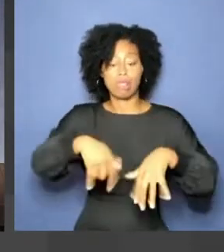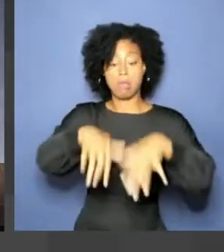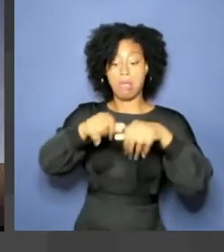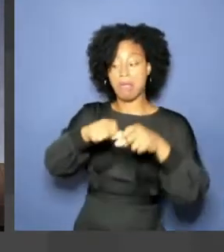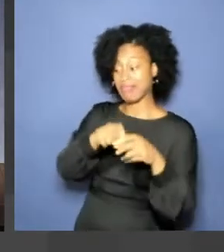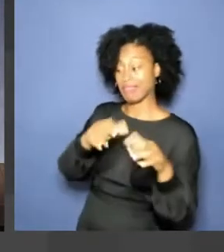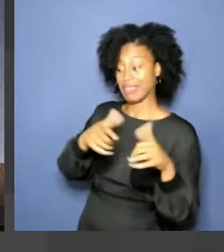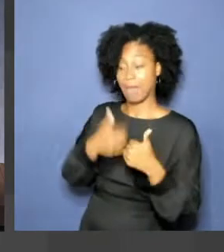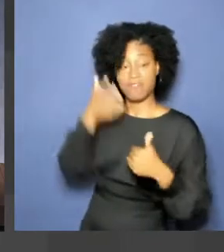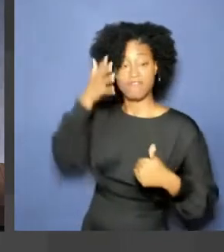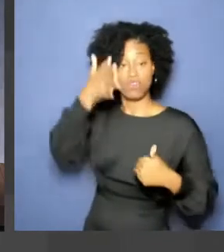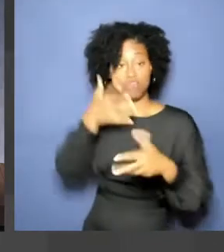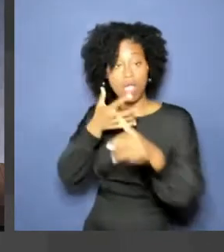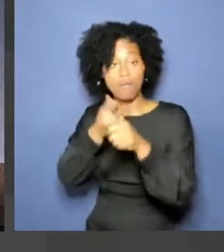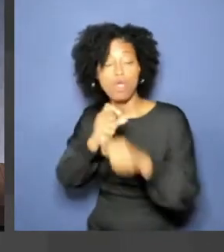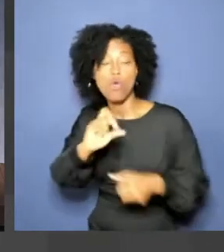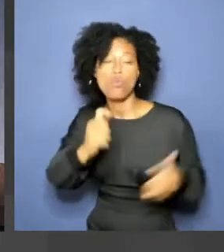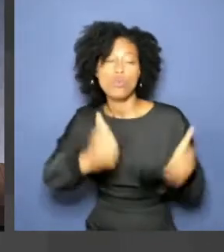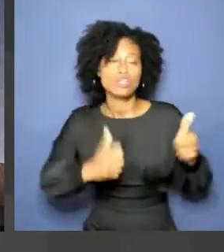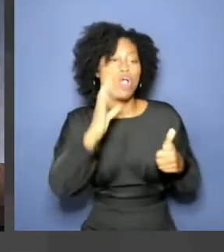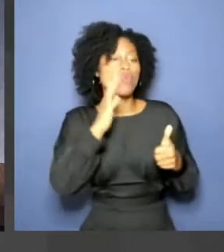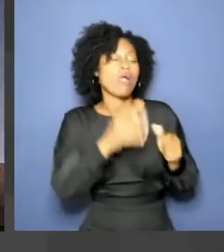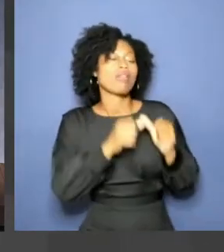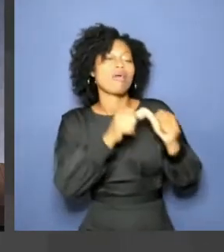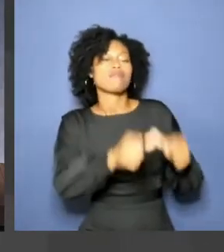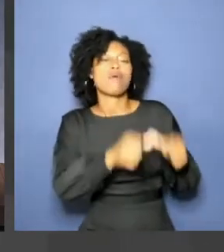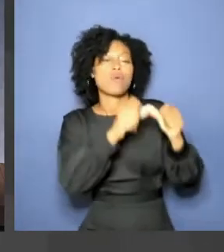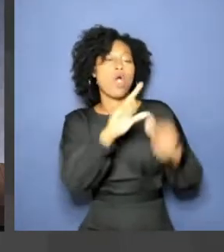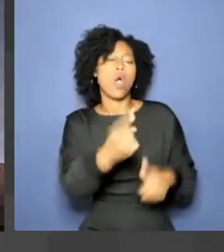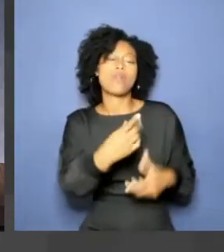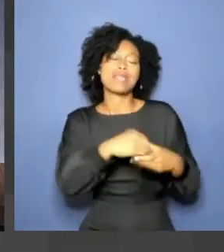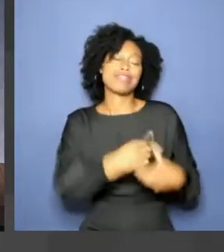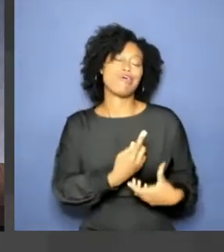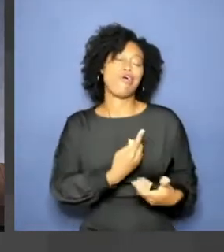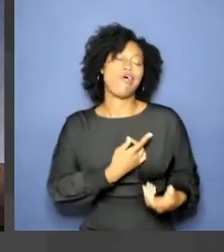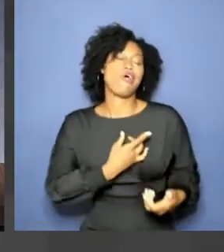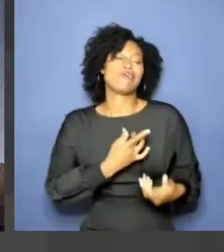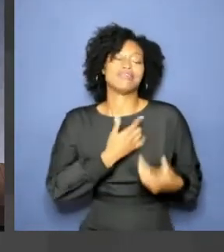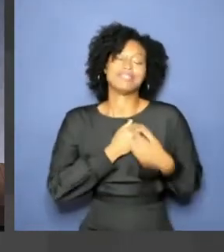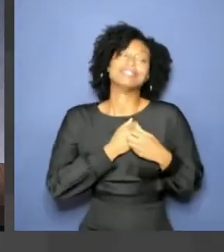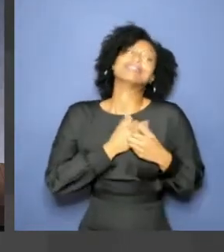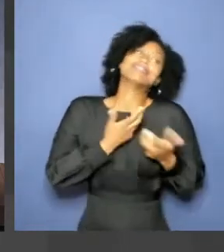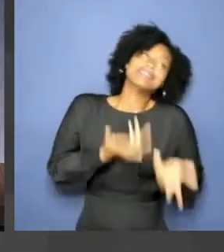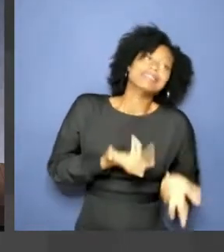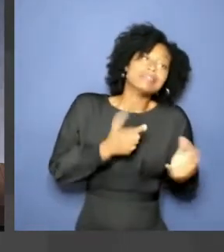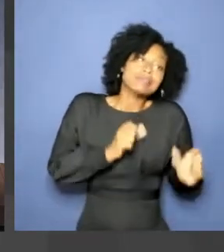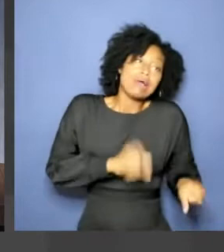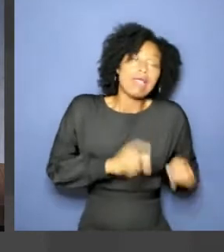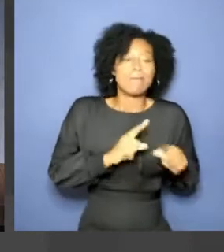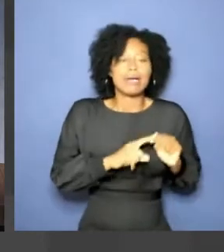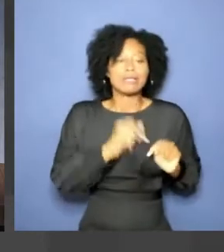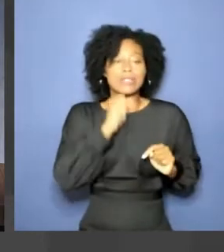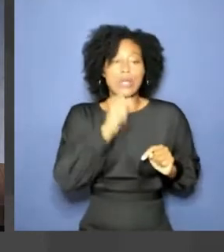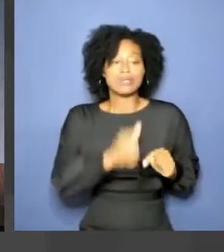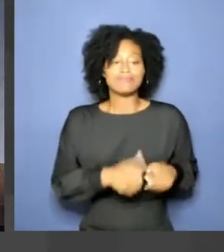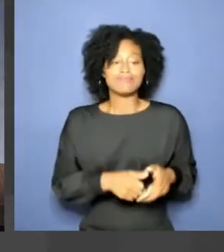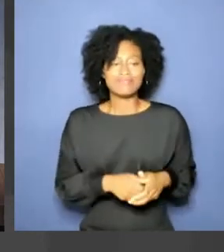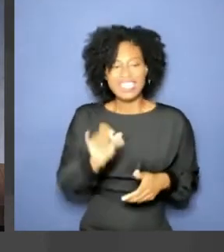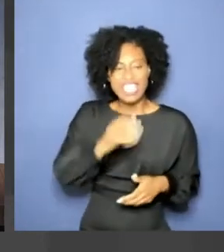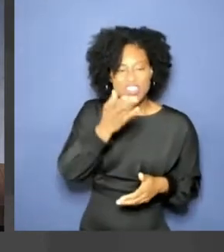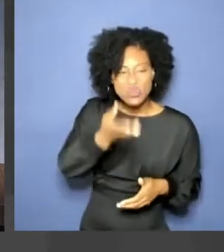update, and which ones will live on only in our hearts as what could have been. Like you, little